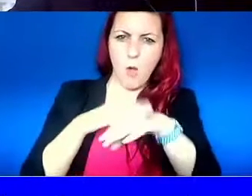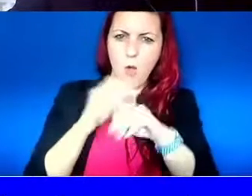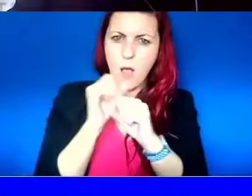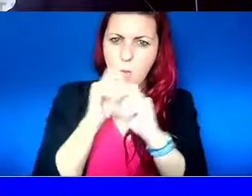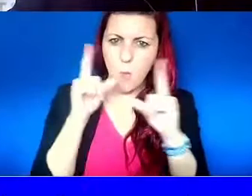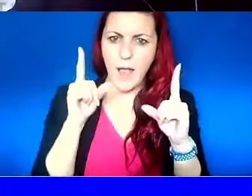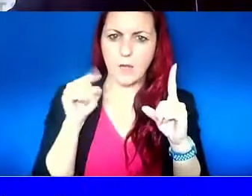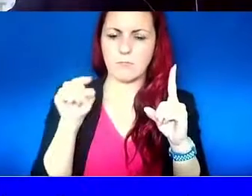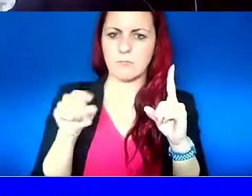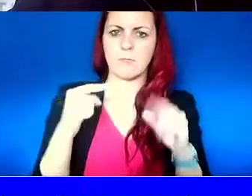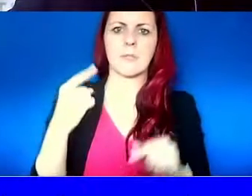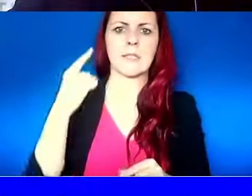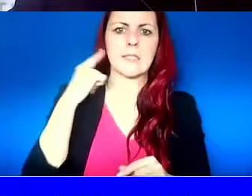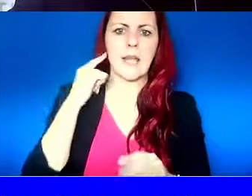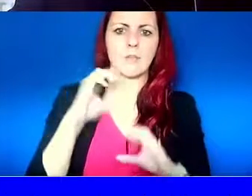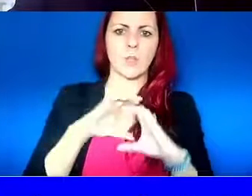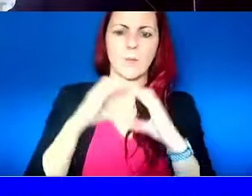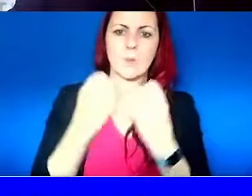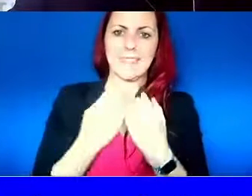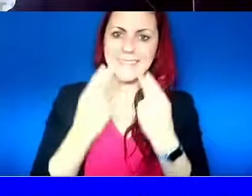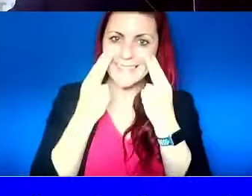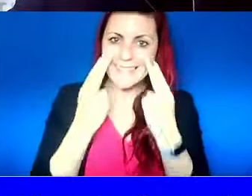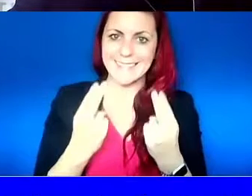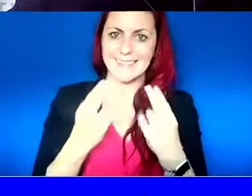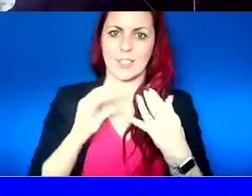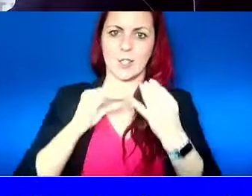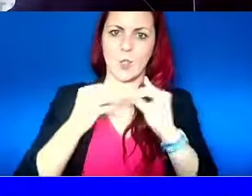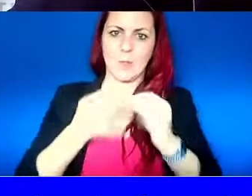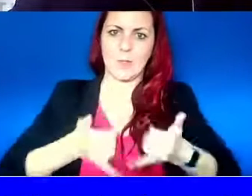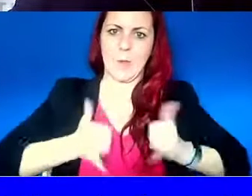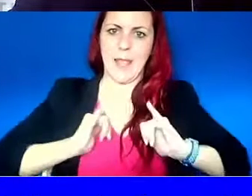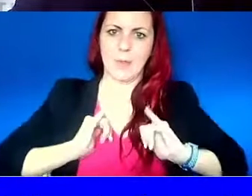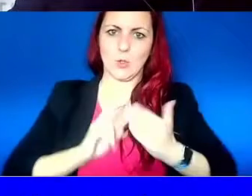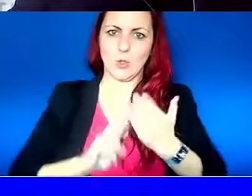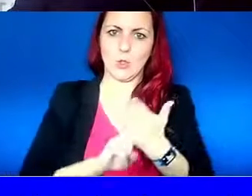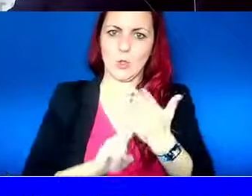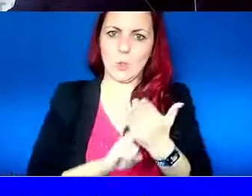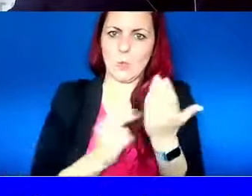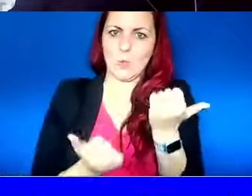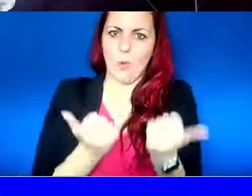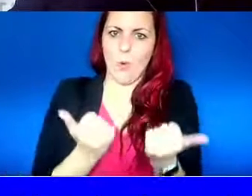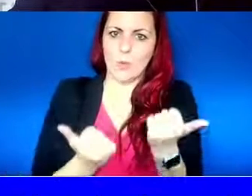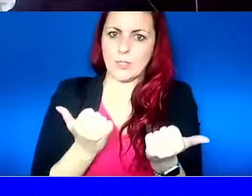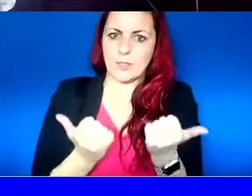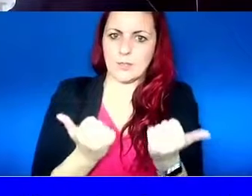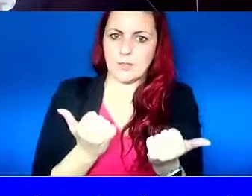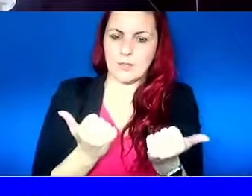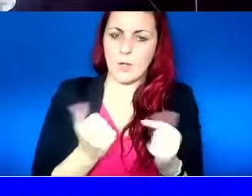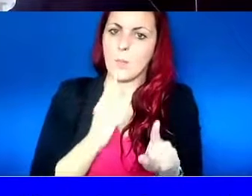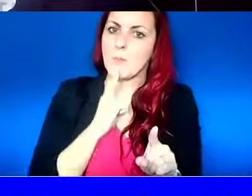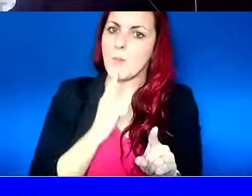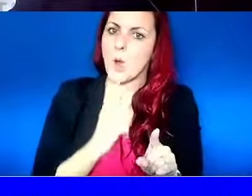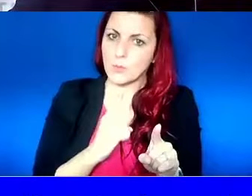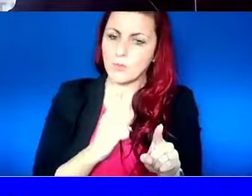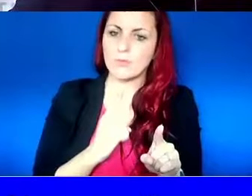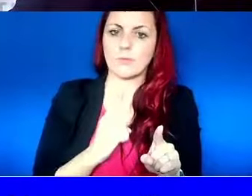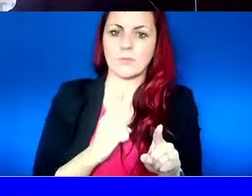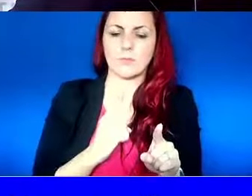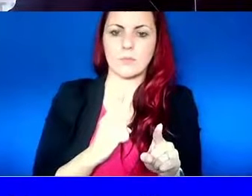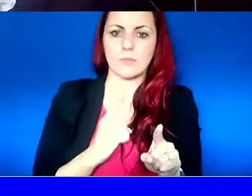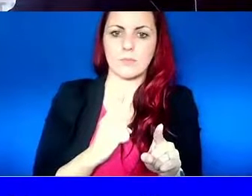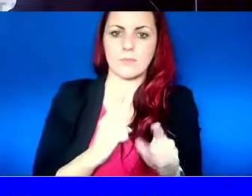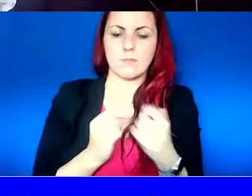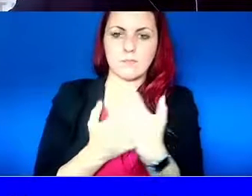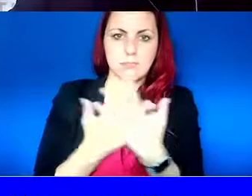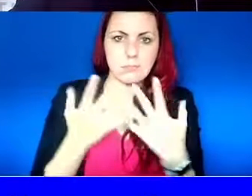that deaf people needed interpreters to engage with court cases. However, there were a number of incidents